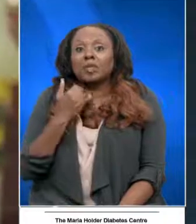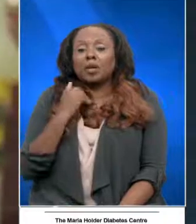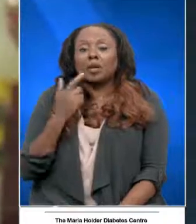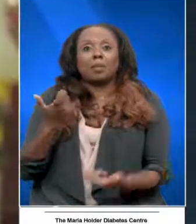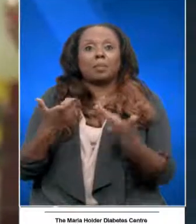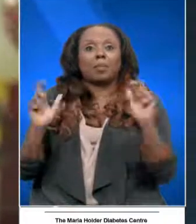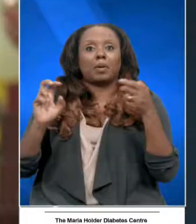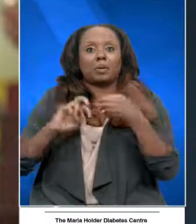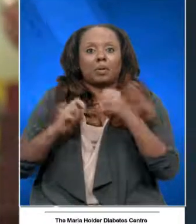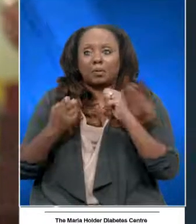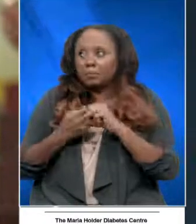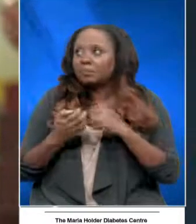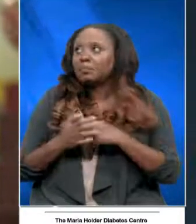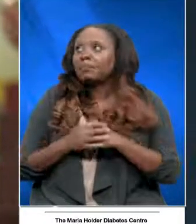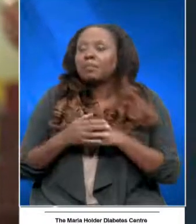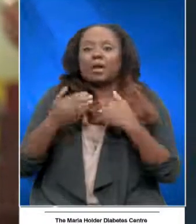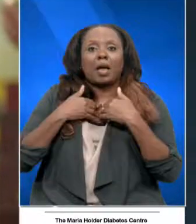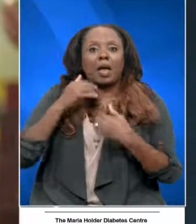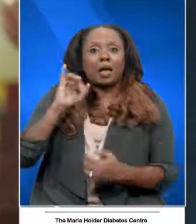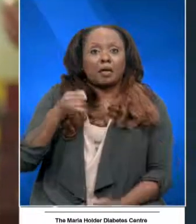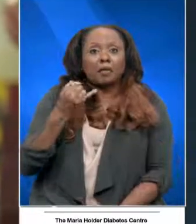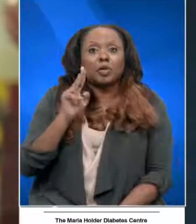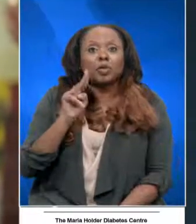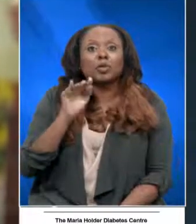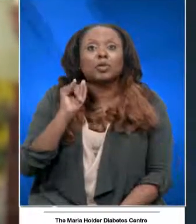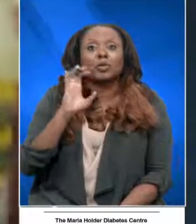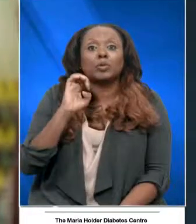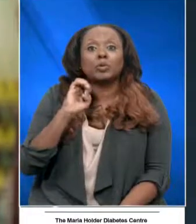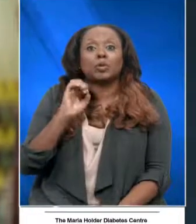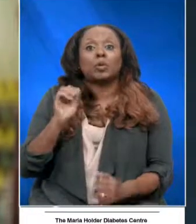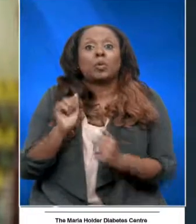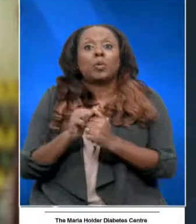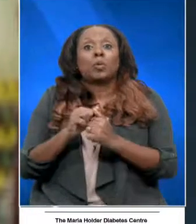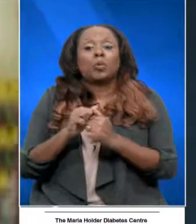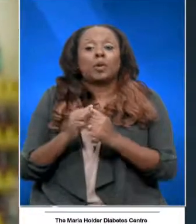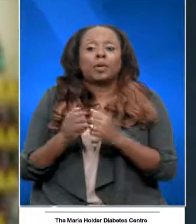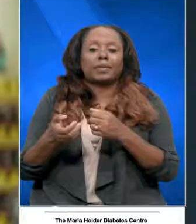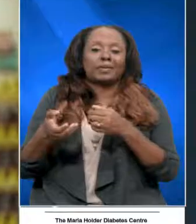juices with no added sugar. We have some soft drinks that have